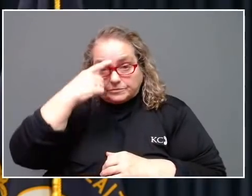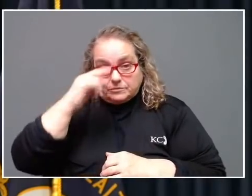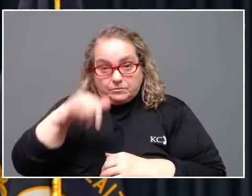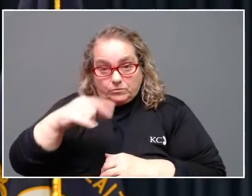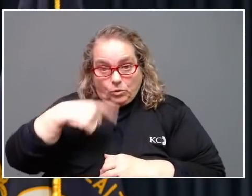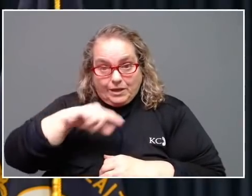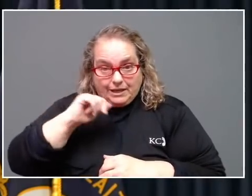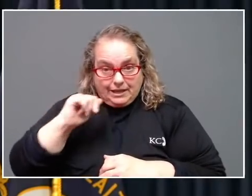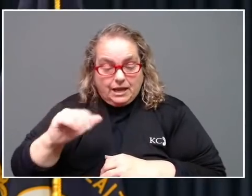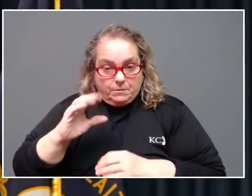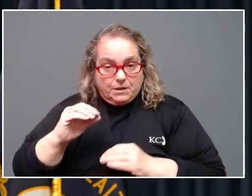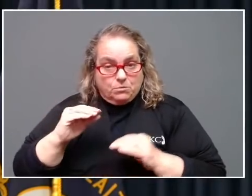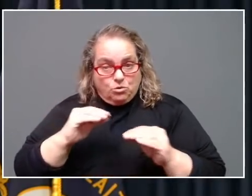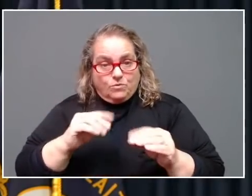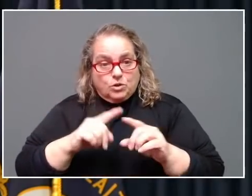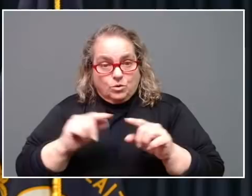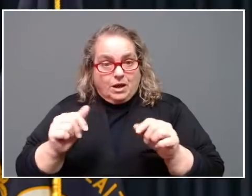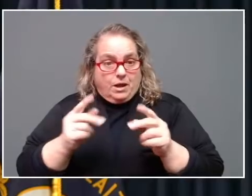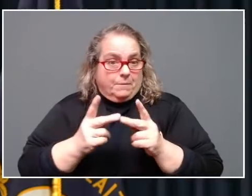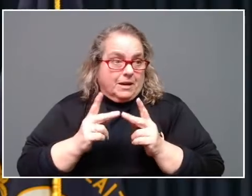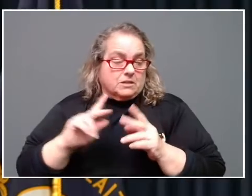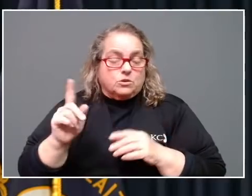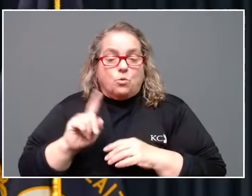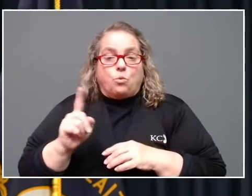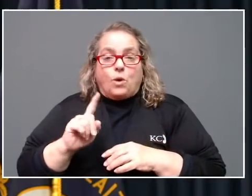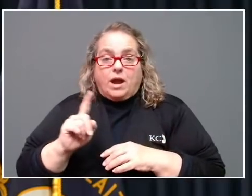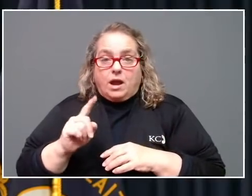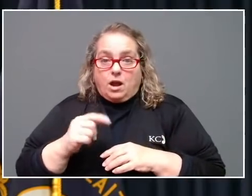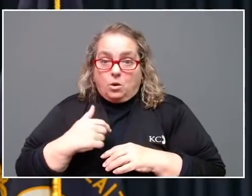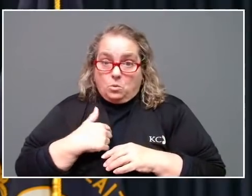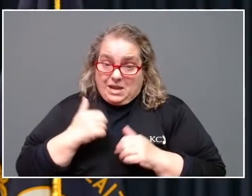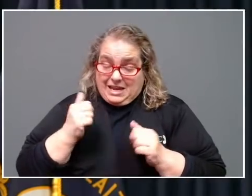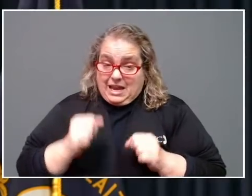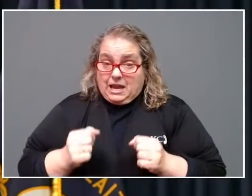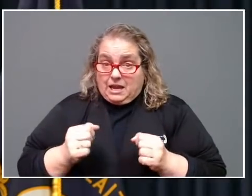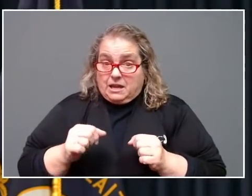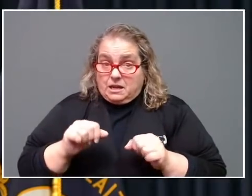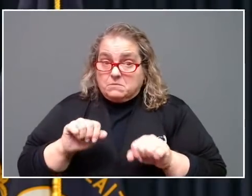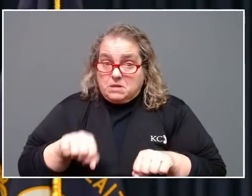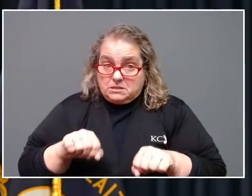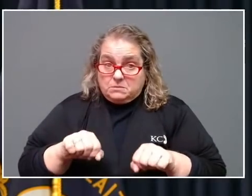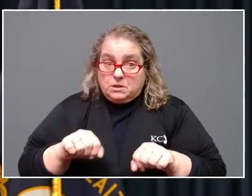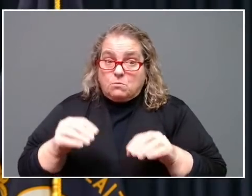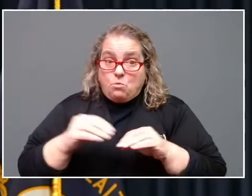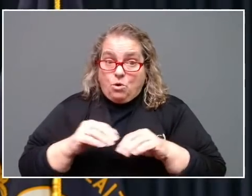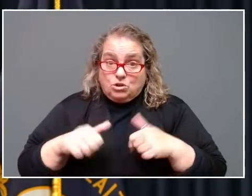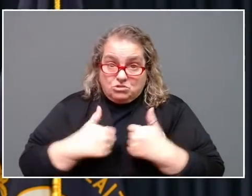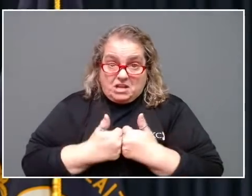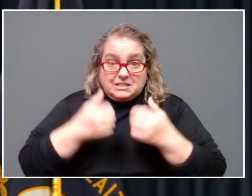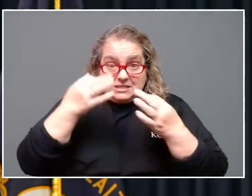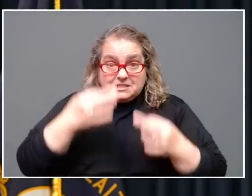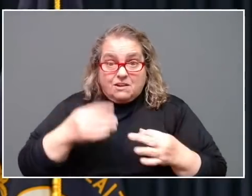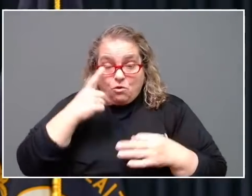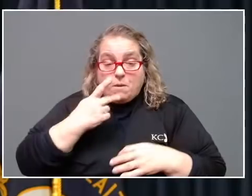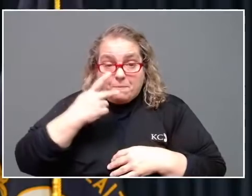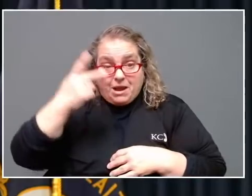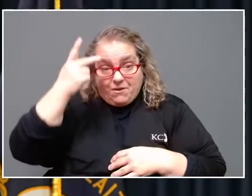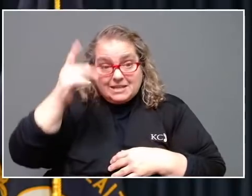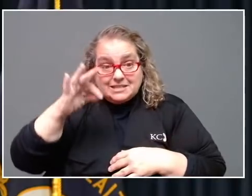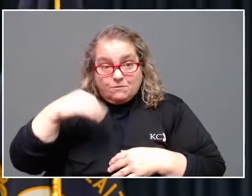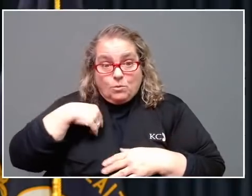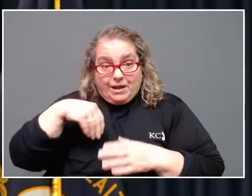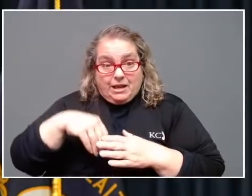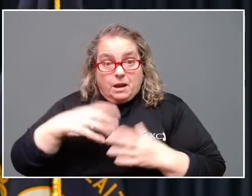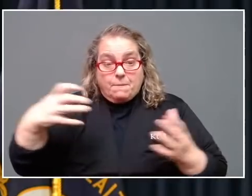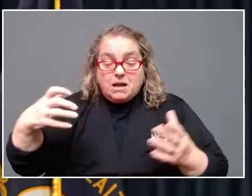moving towards a place where it could be a more challenging decision for parents if we are in a much